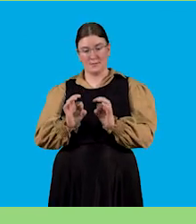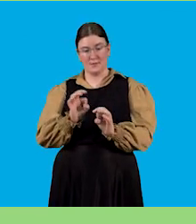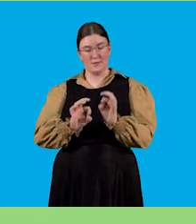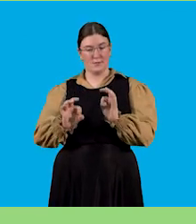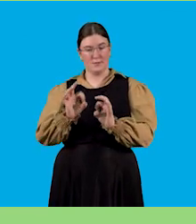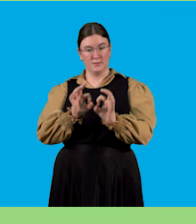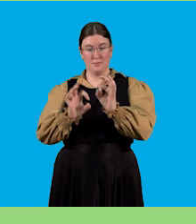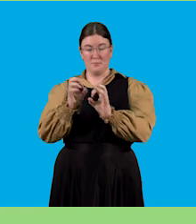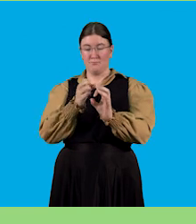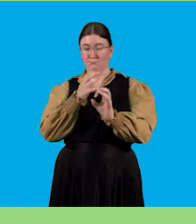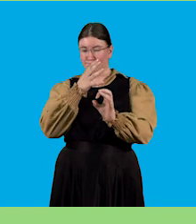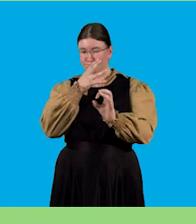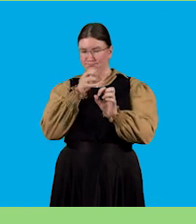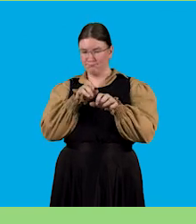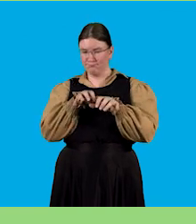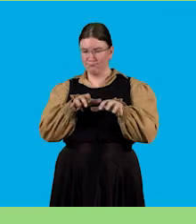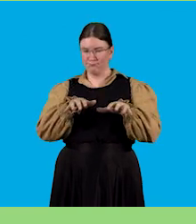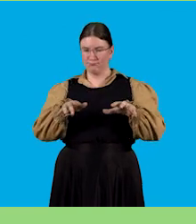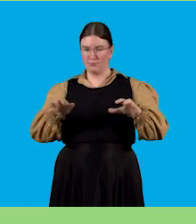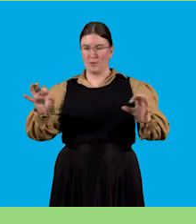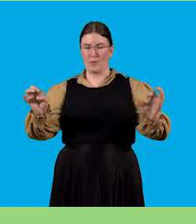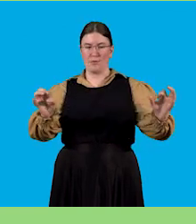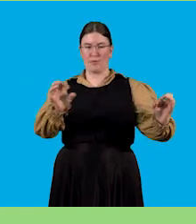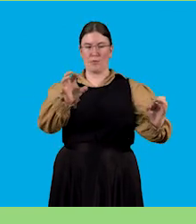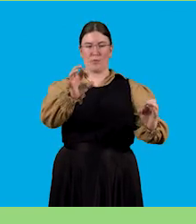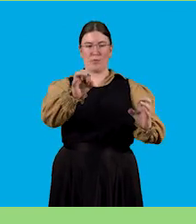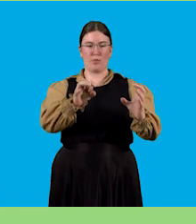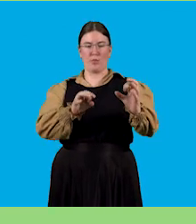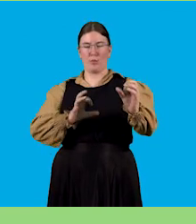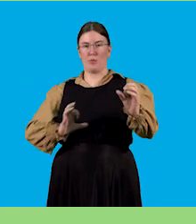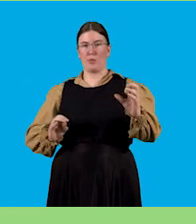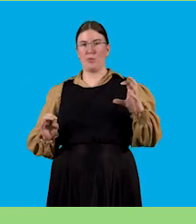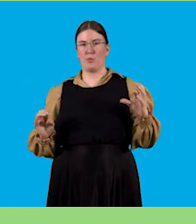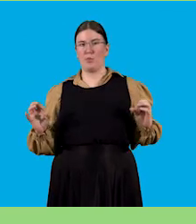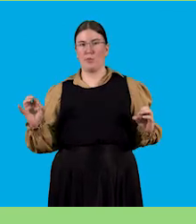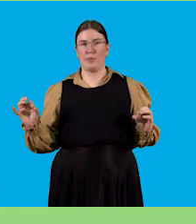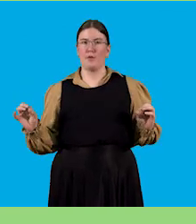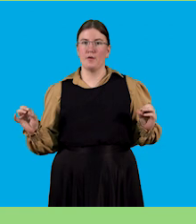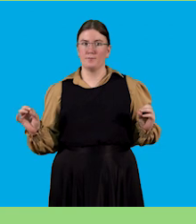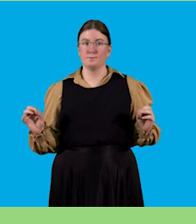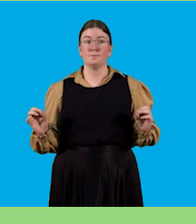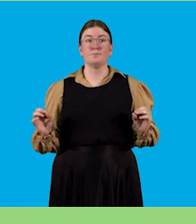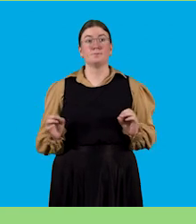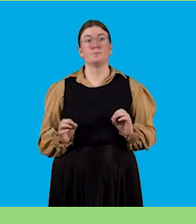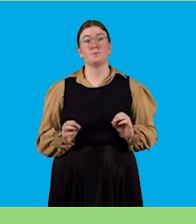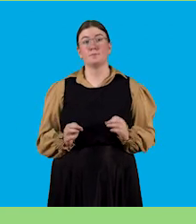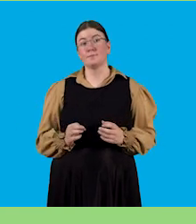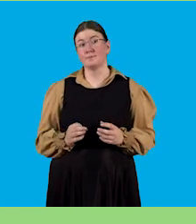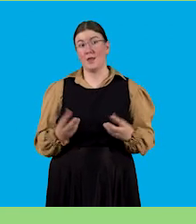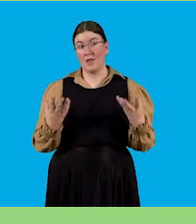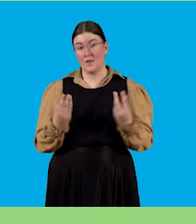area of a high concentration to an area of a low concentration. So the substances